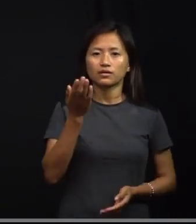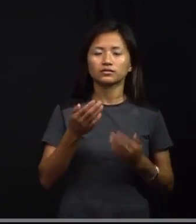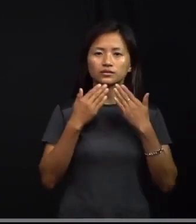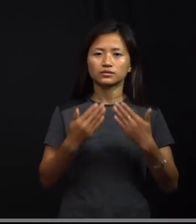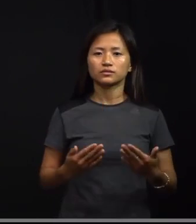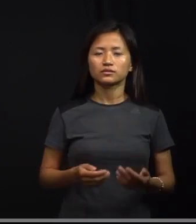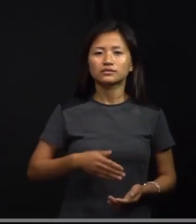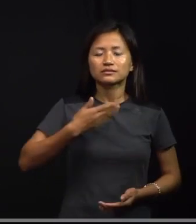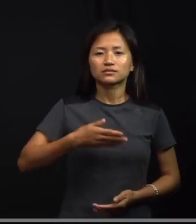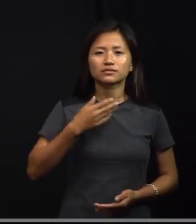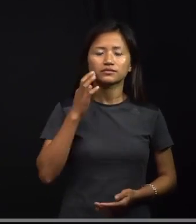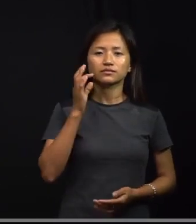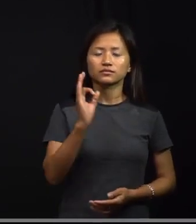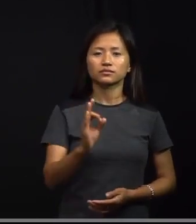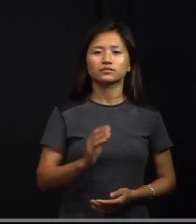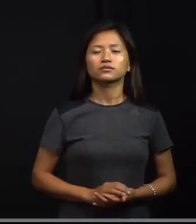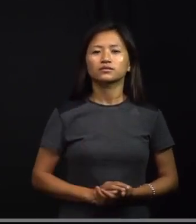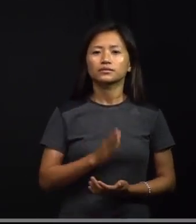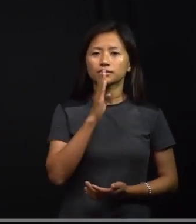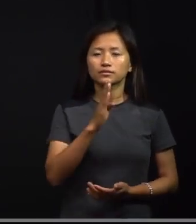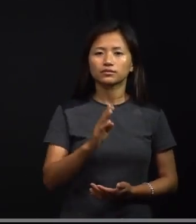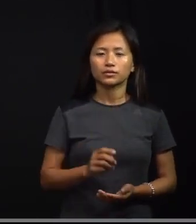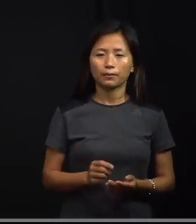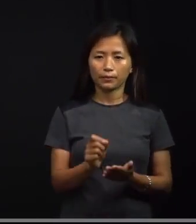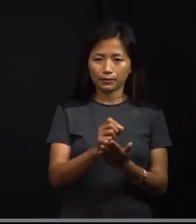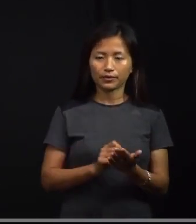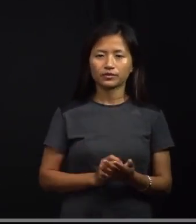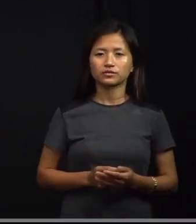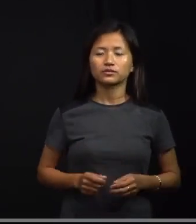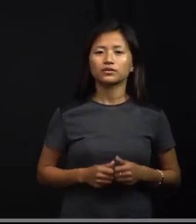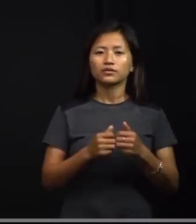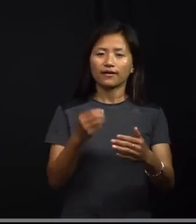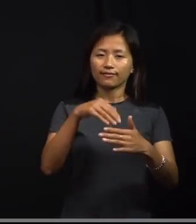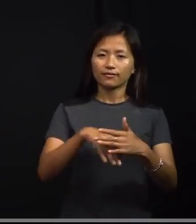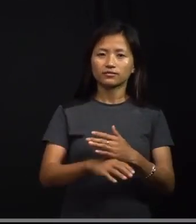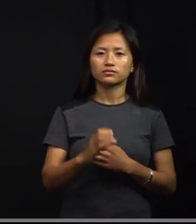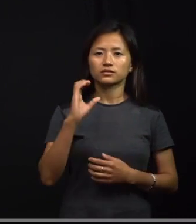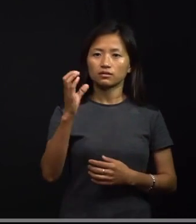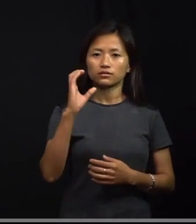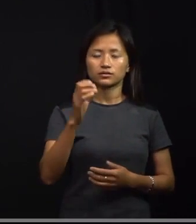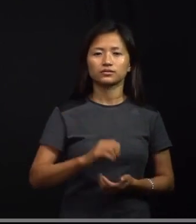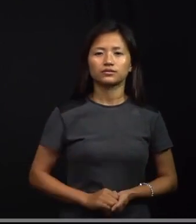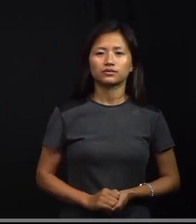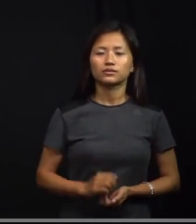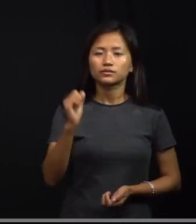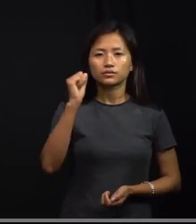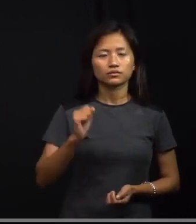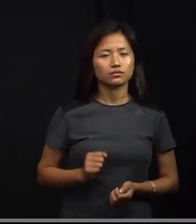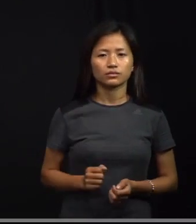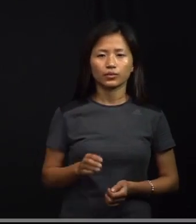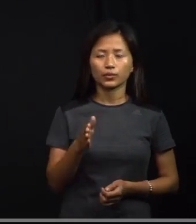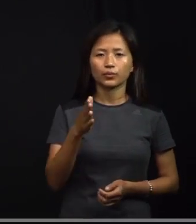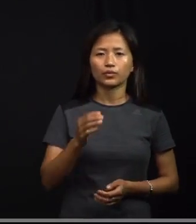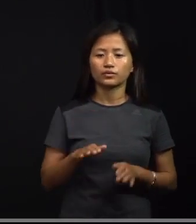this stage is also very important because this is preparing you to enter college, isn't it? So you are no more